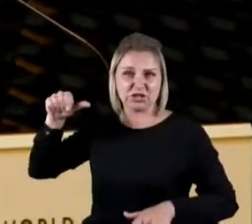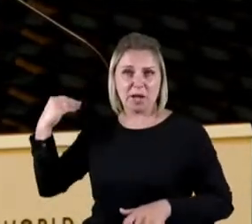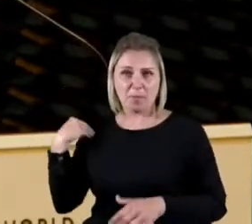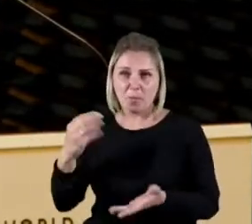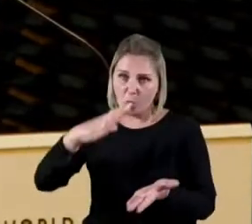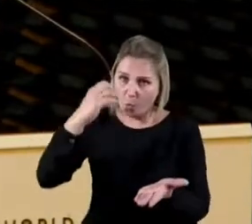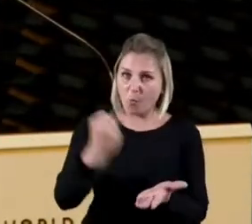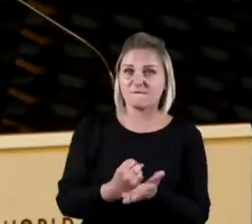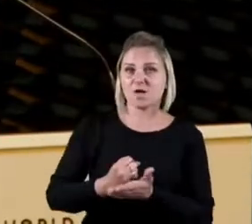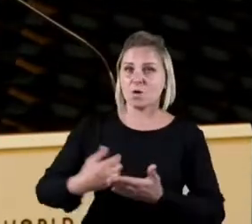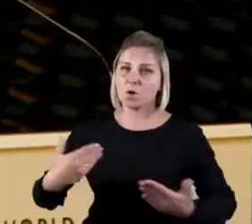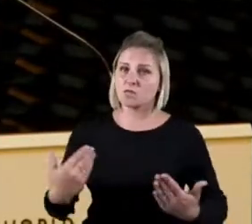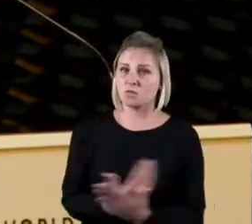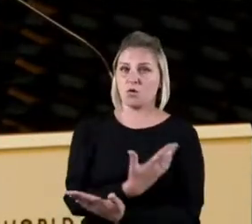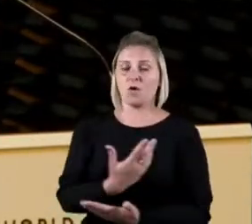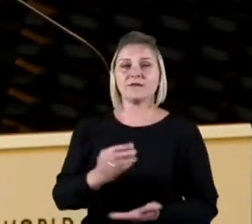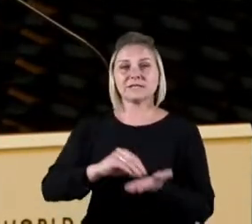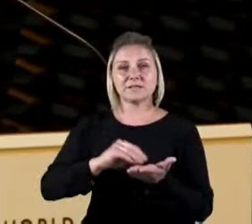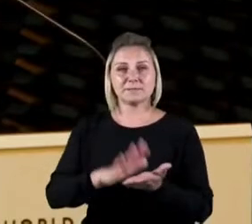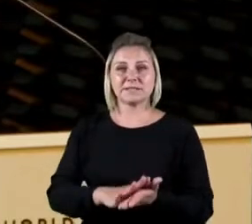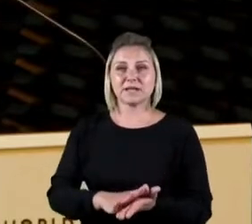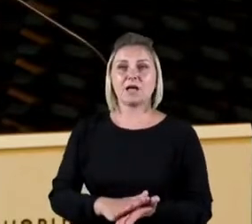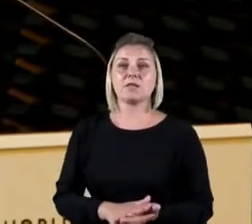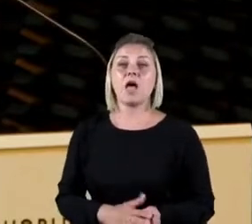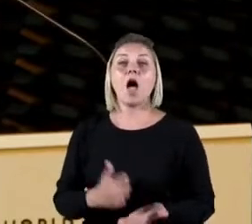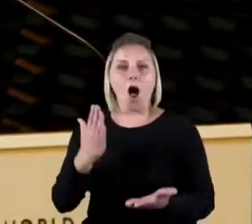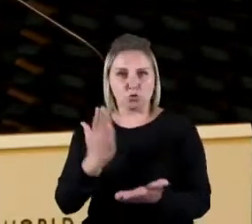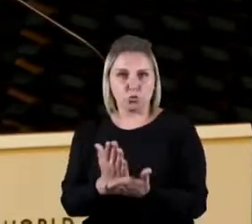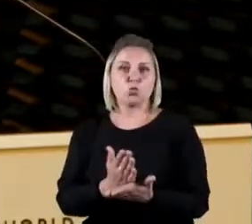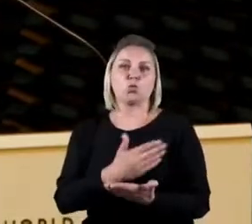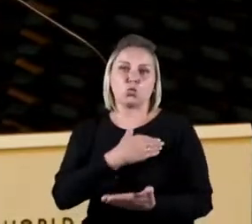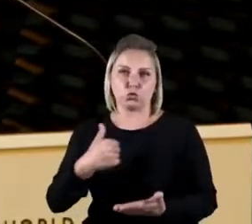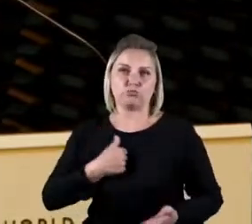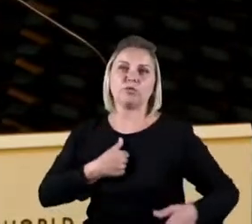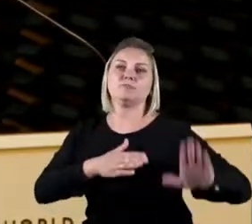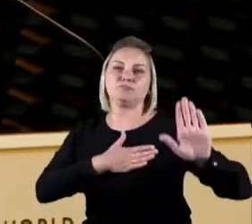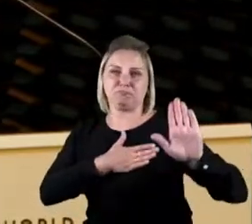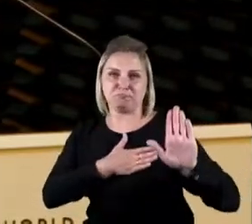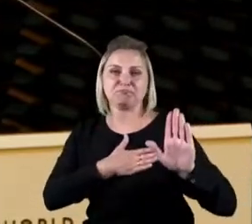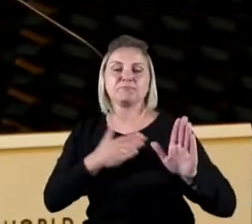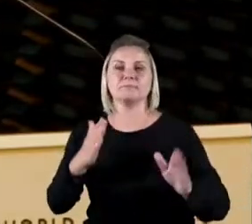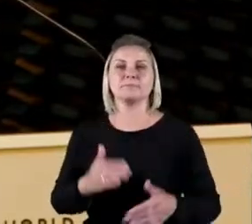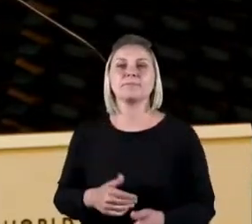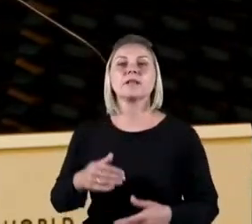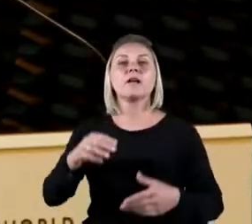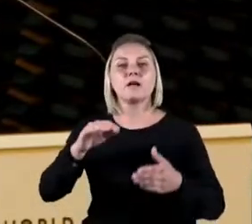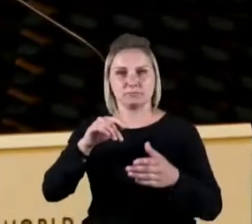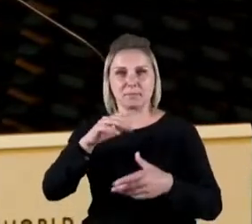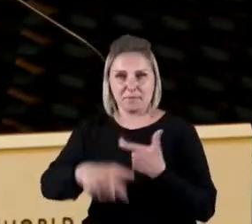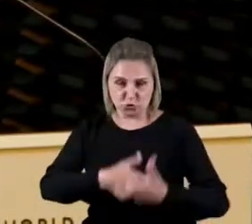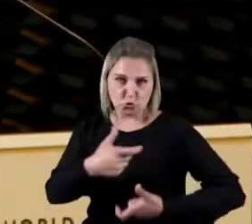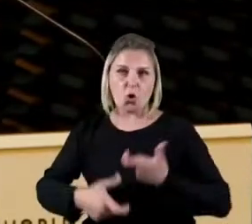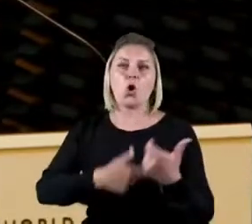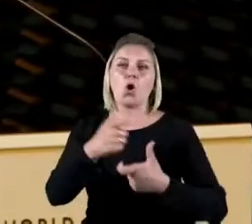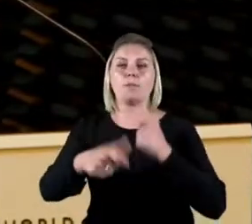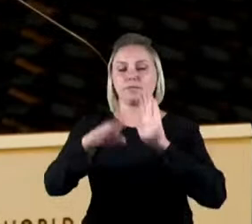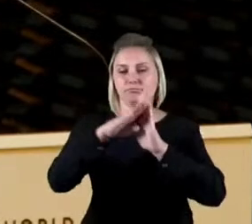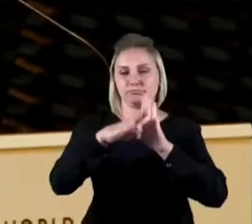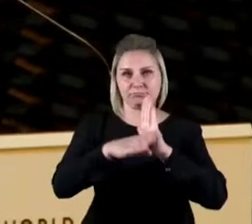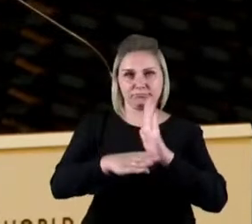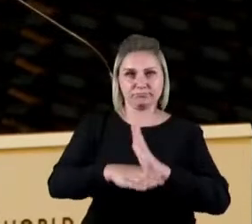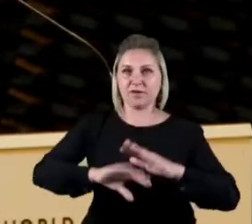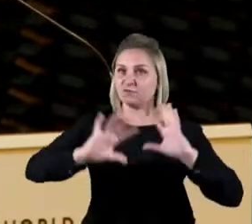of Delegates of the movement. We already commit to impulse our resilience agenda together with all the governments, with all